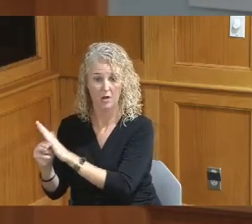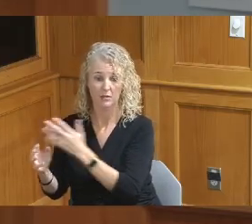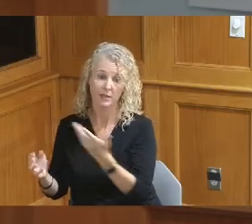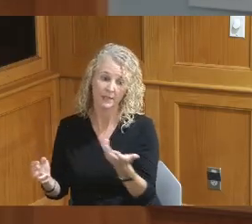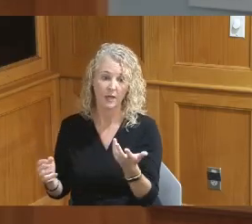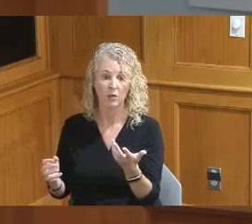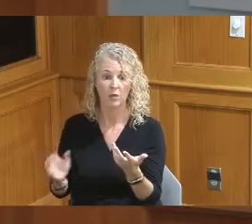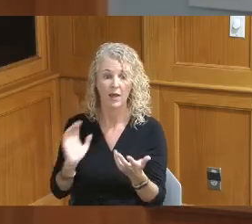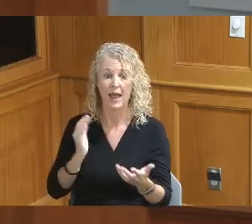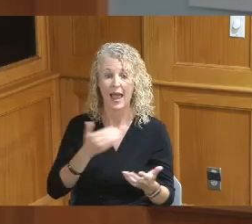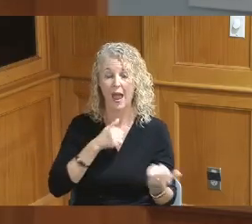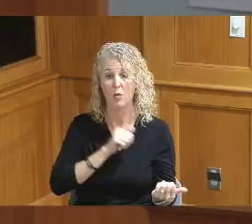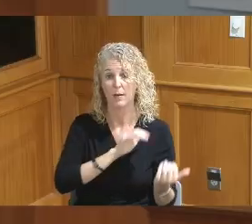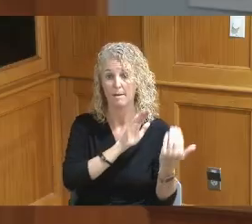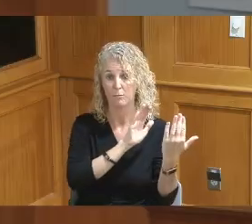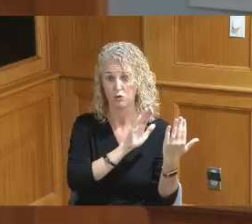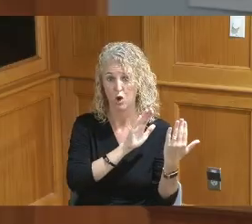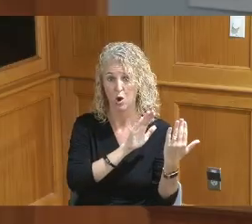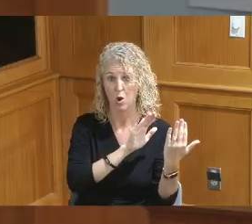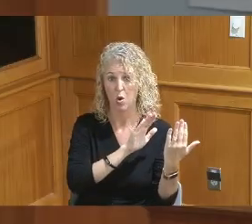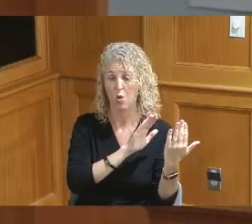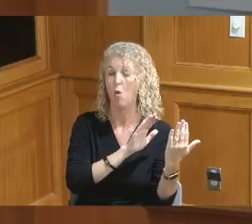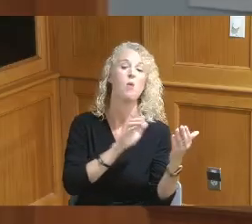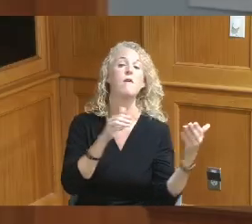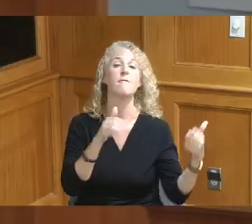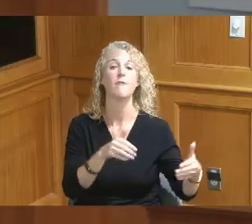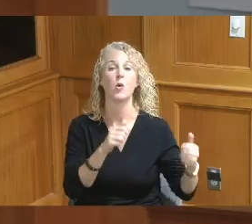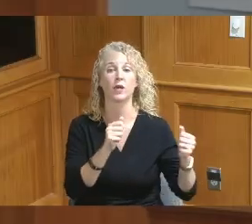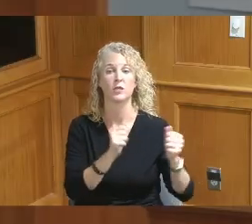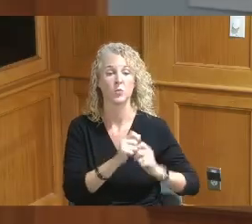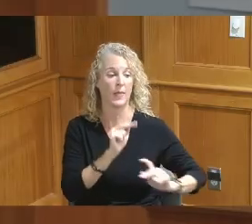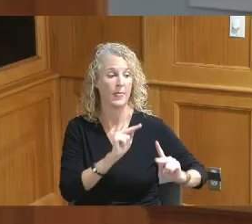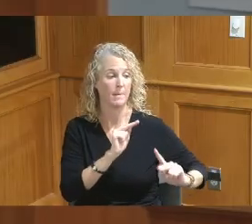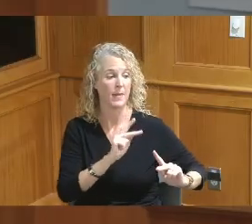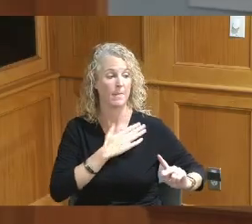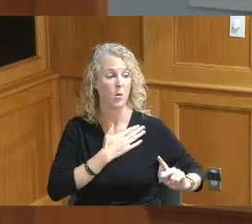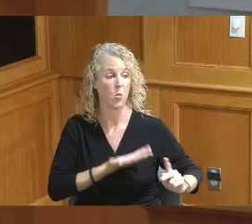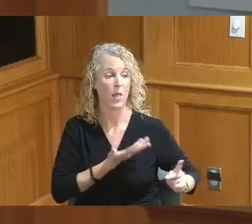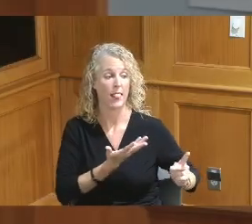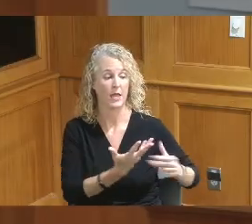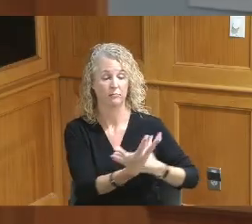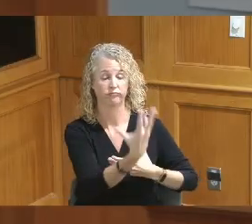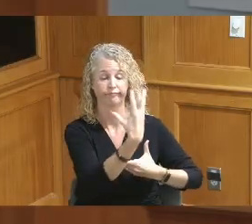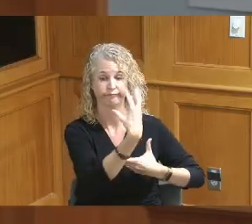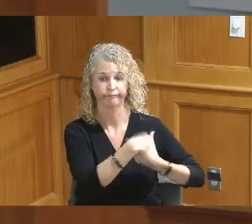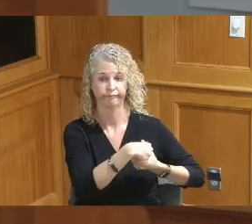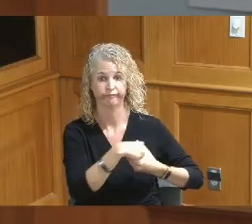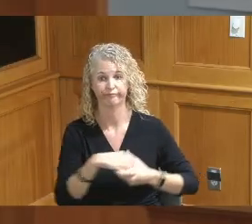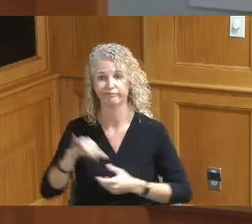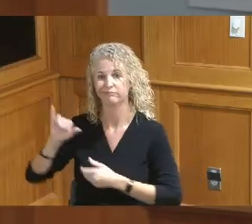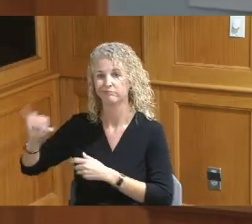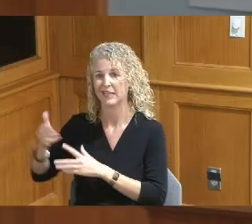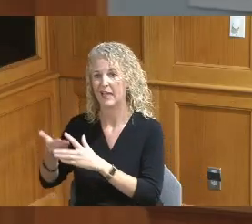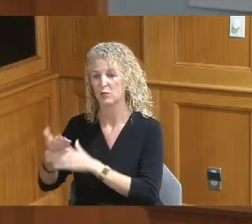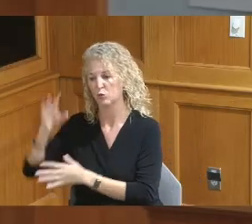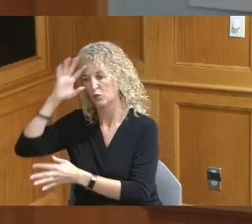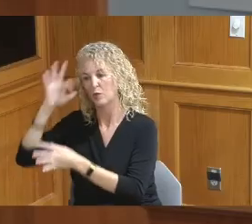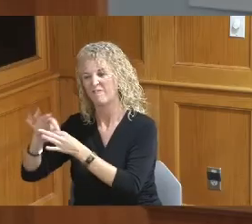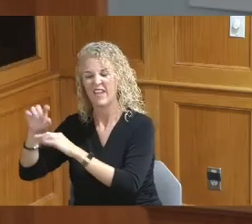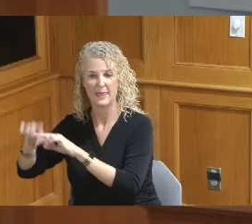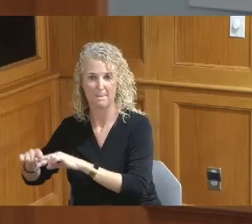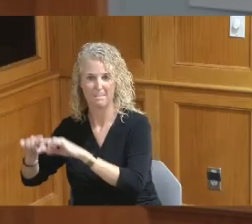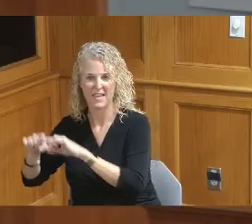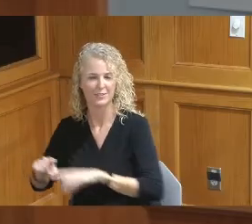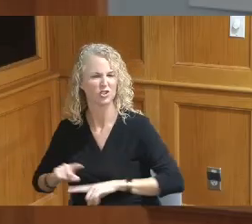inconsistent with our approach, but our approach has been to focus on folks who wanted to engage with the government process. I think there was a different process they went through to raise the money for that project up